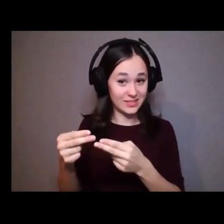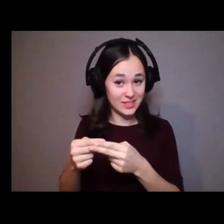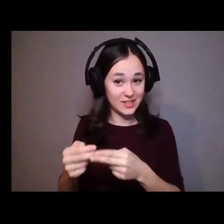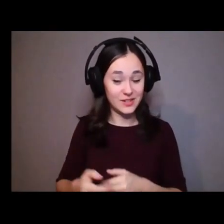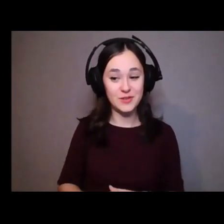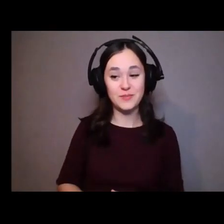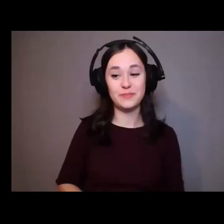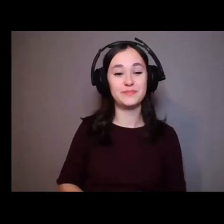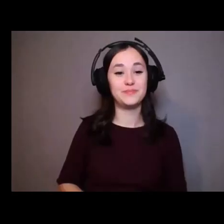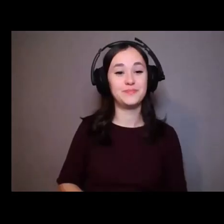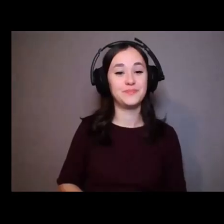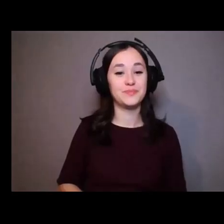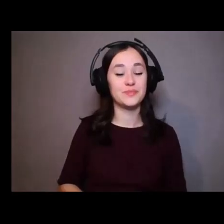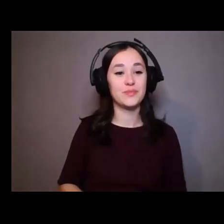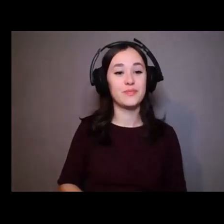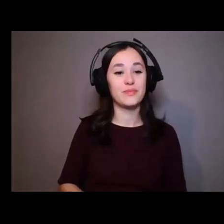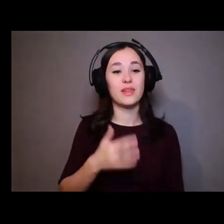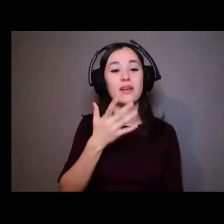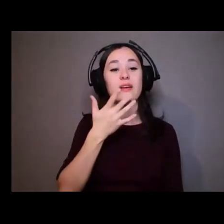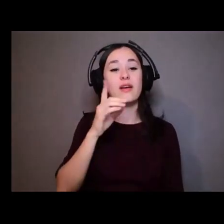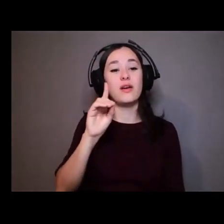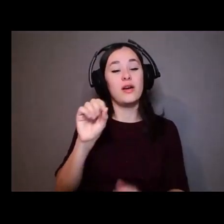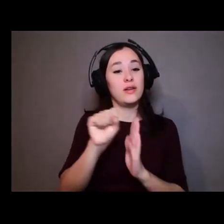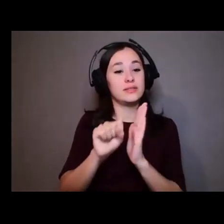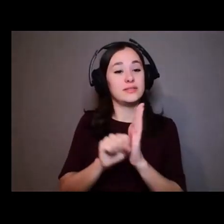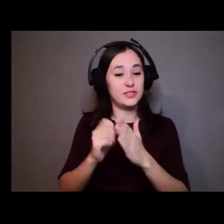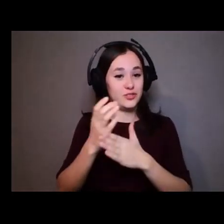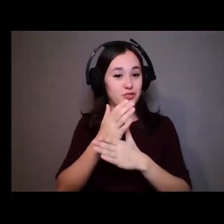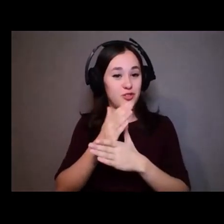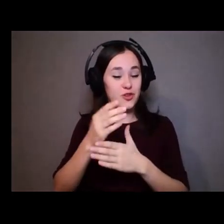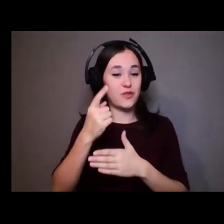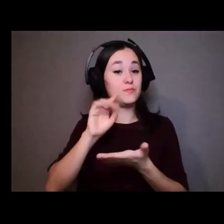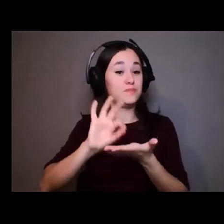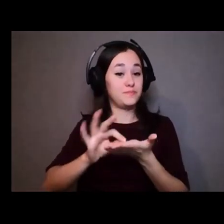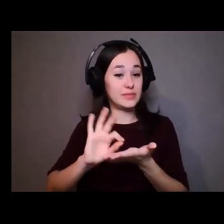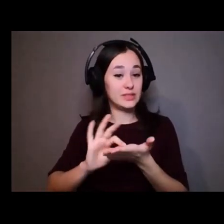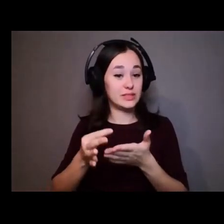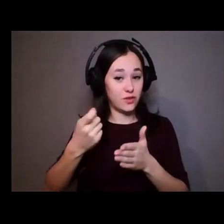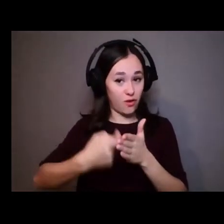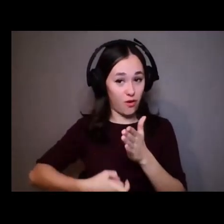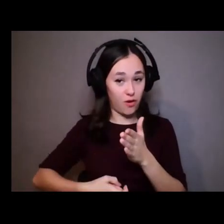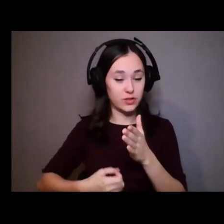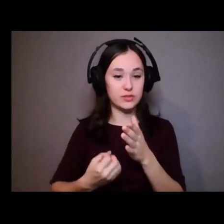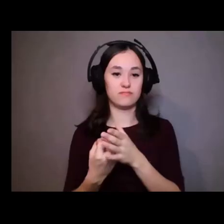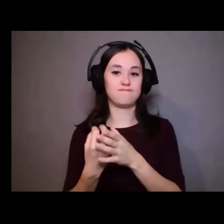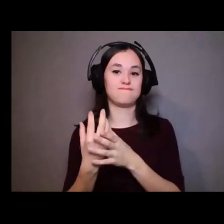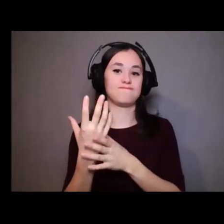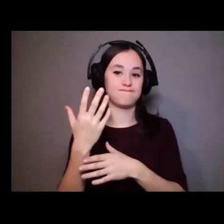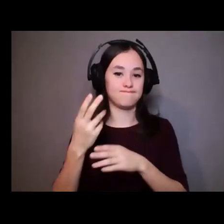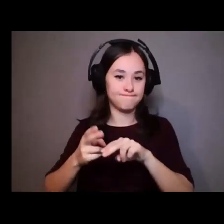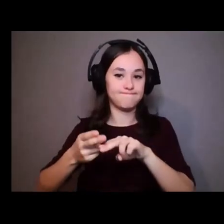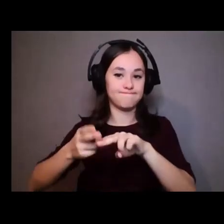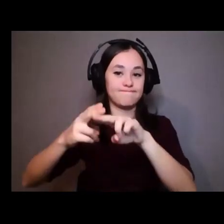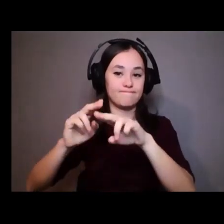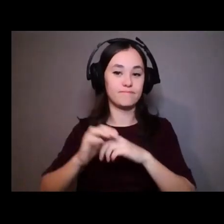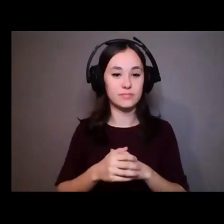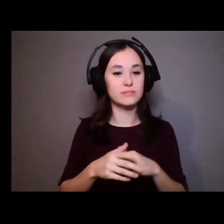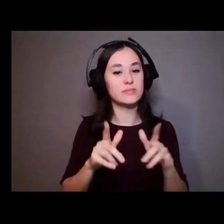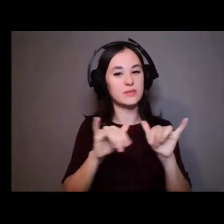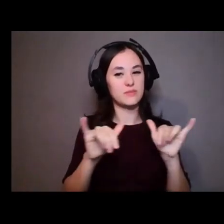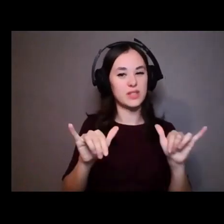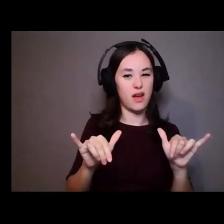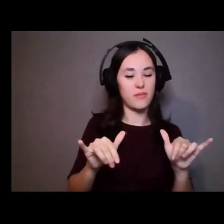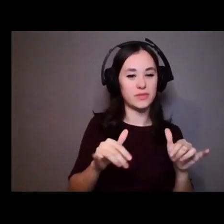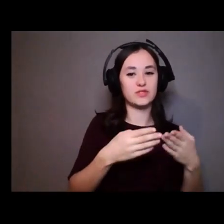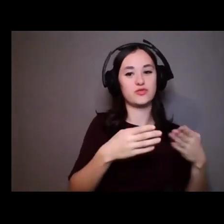So Colorado's state share of Medicaid costs have grown in tandem with overall spending growth and is